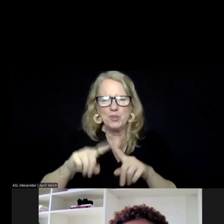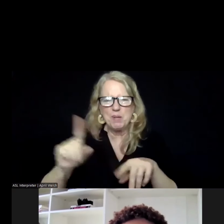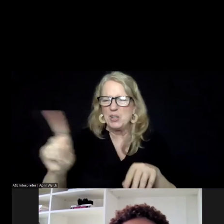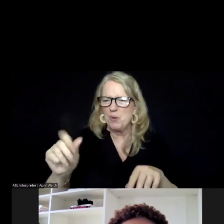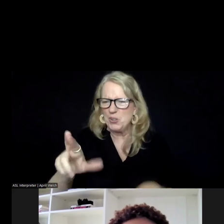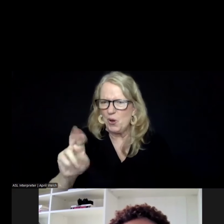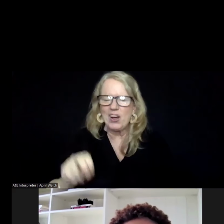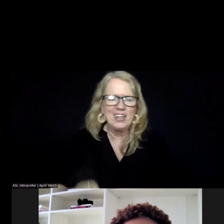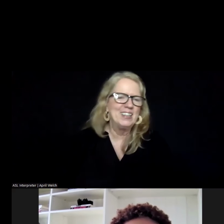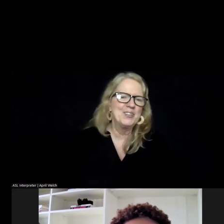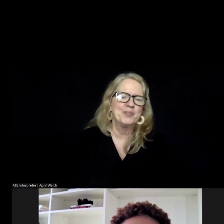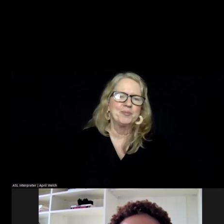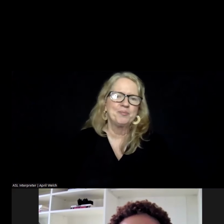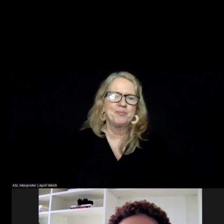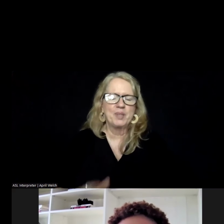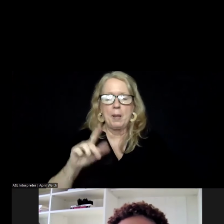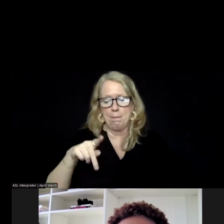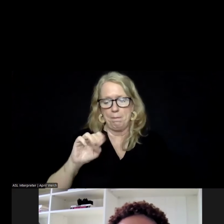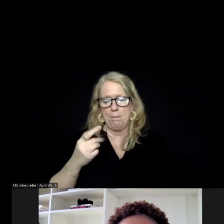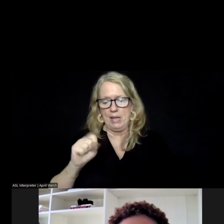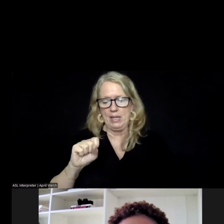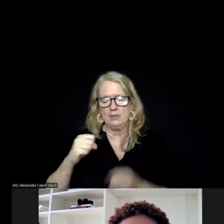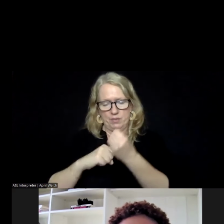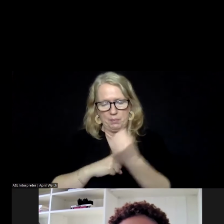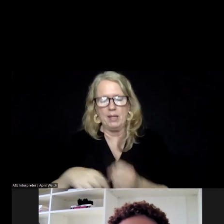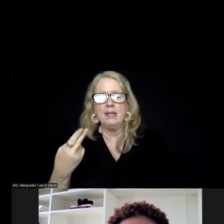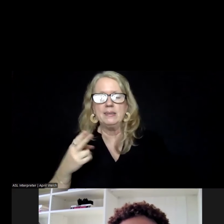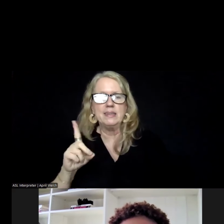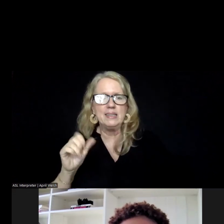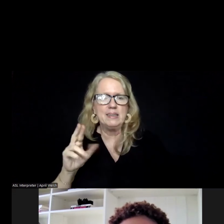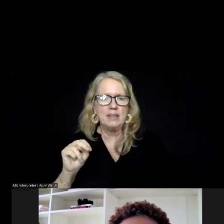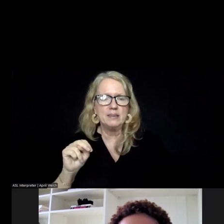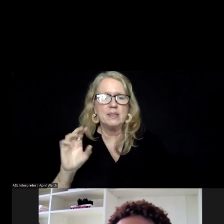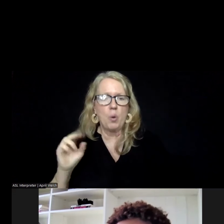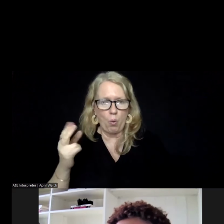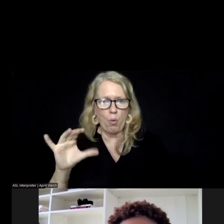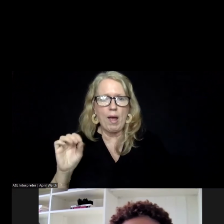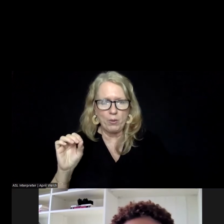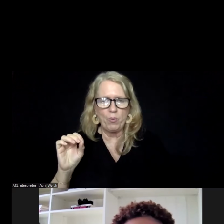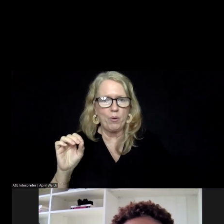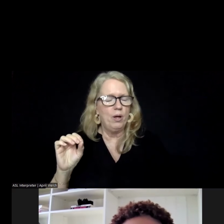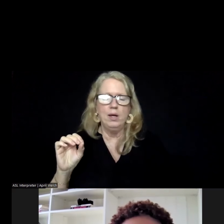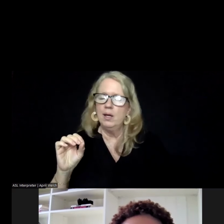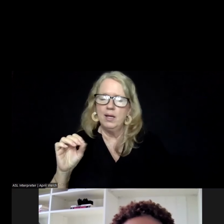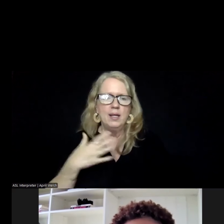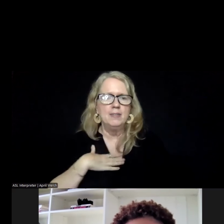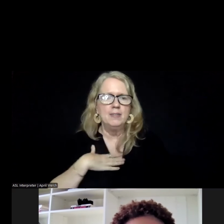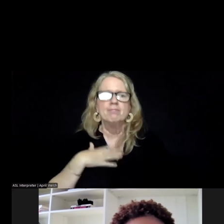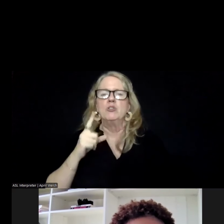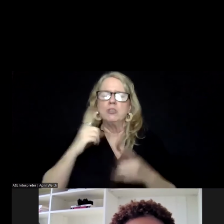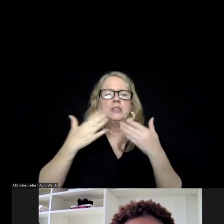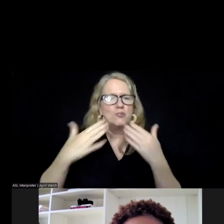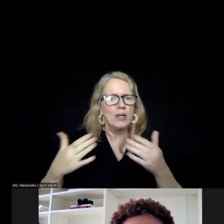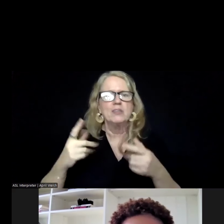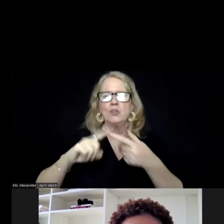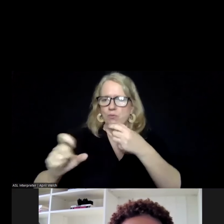are. So PEGS Foundation is based in Hudson, Ohio, and we are graciously thankful for our